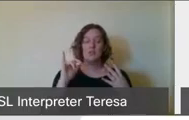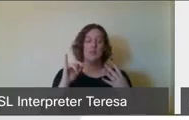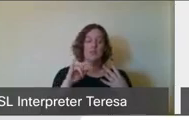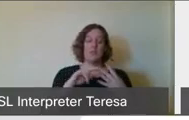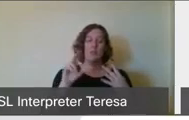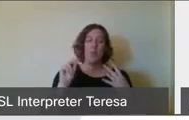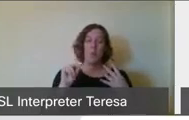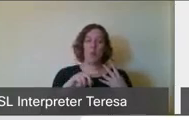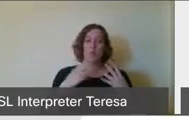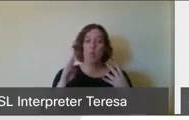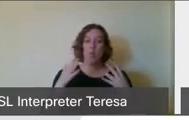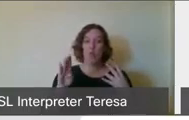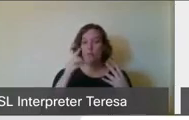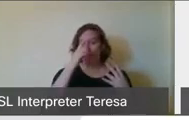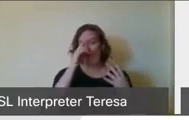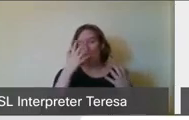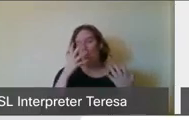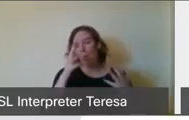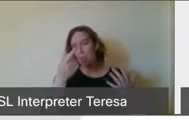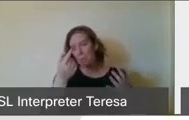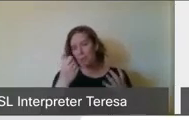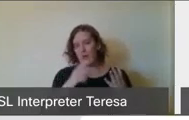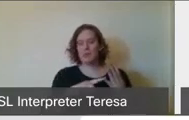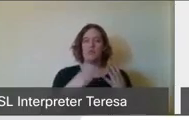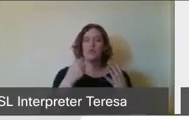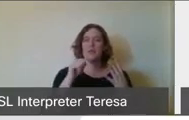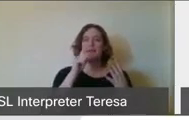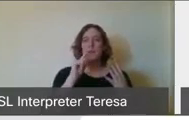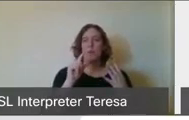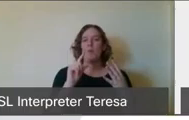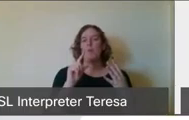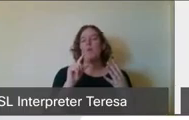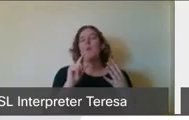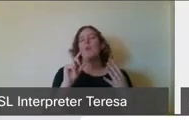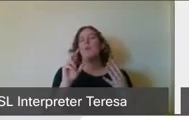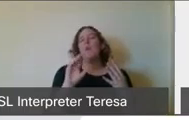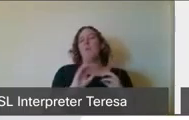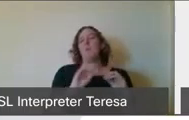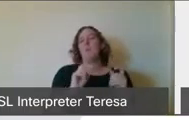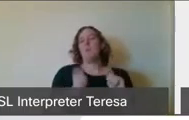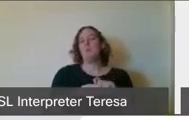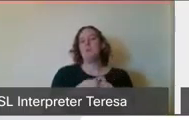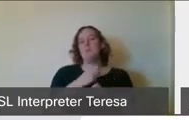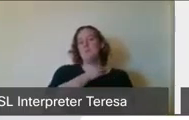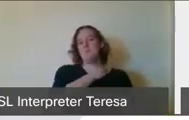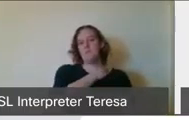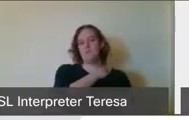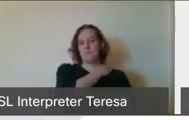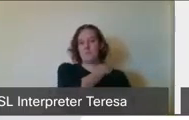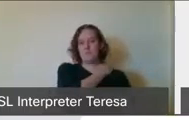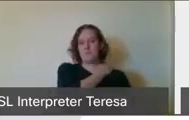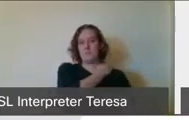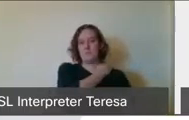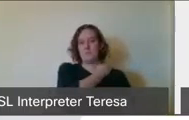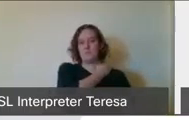no, that blue diamond for somewhat, and that green square for no change. Okay,